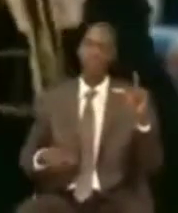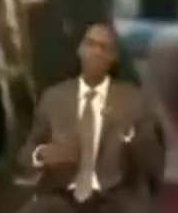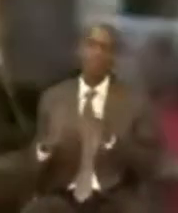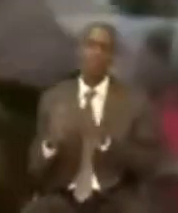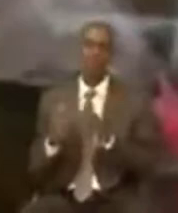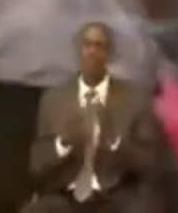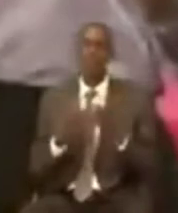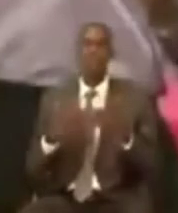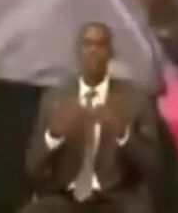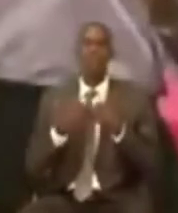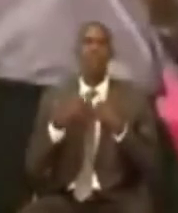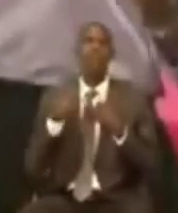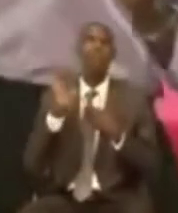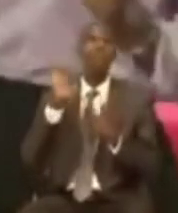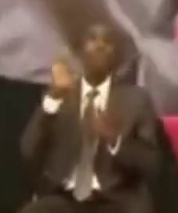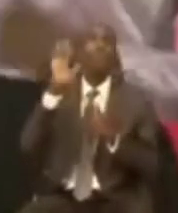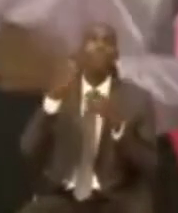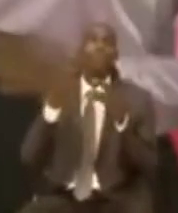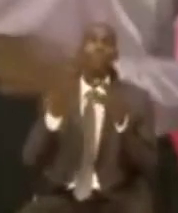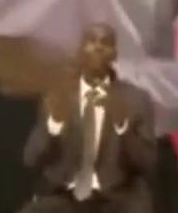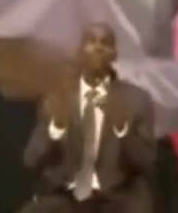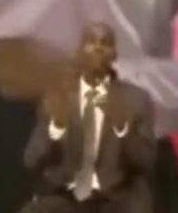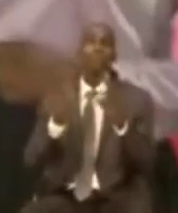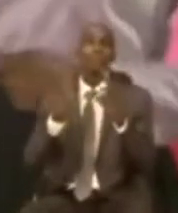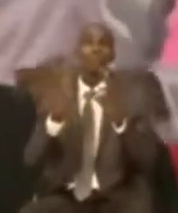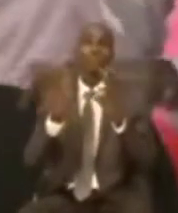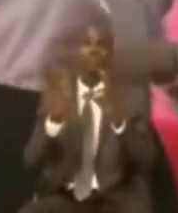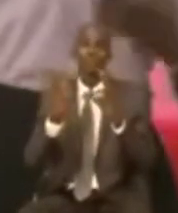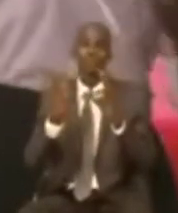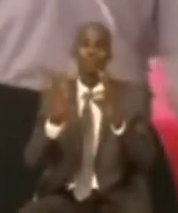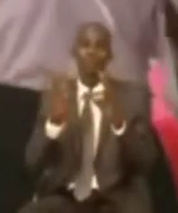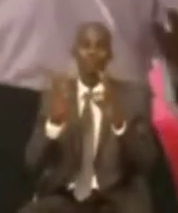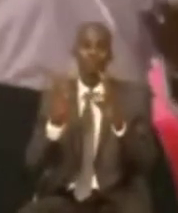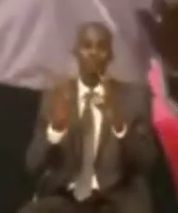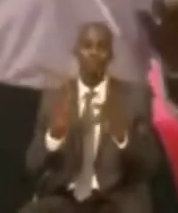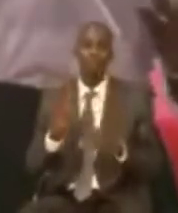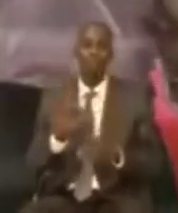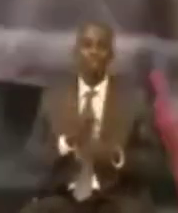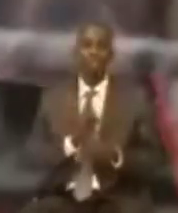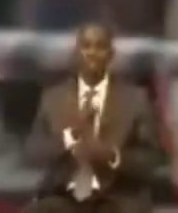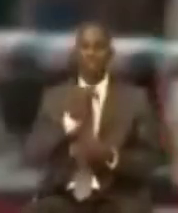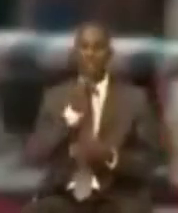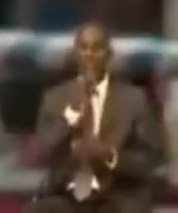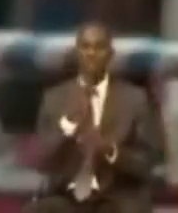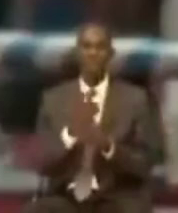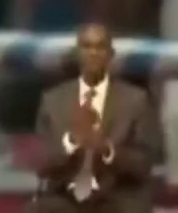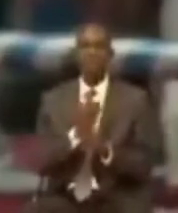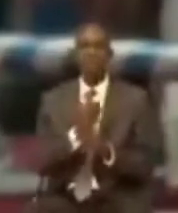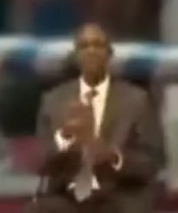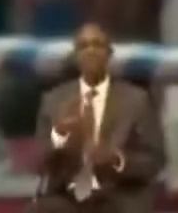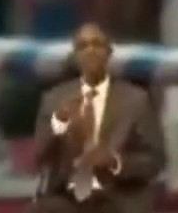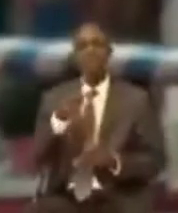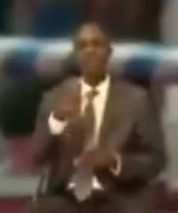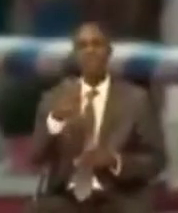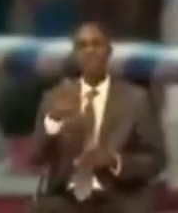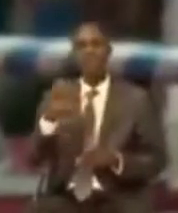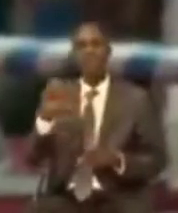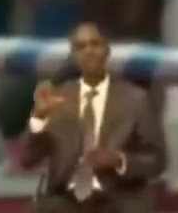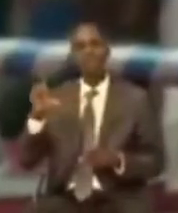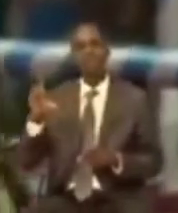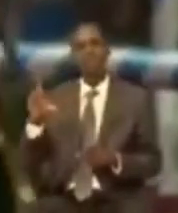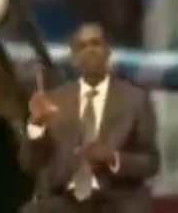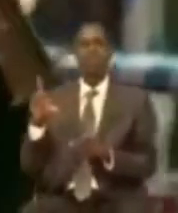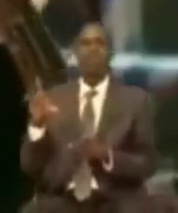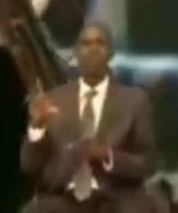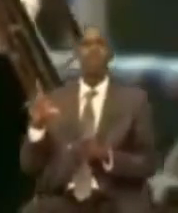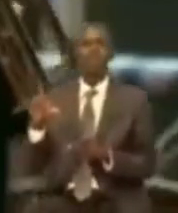need to watch this to the end and be blessed, and God will minister to you as you watch. God bless you, and please don't forget to like,